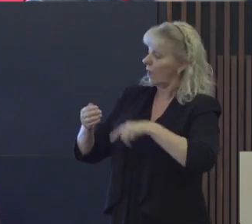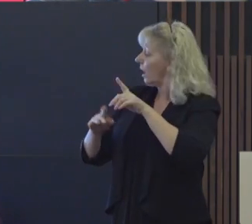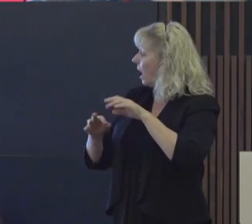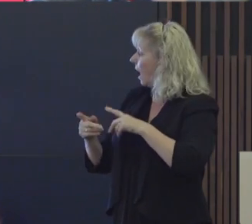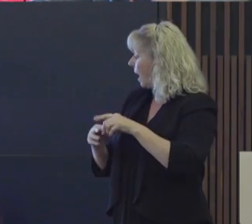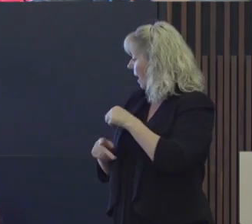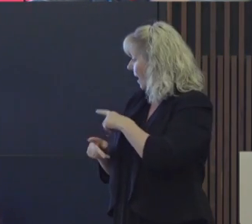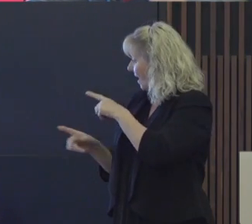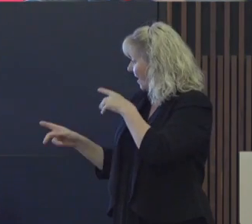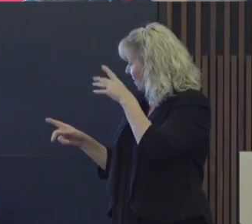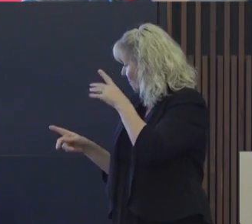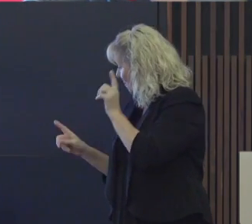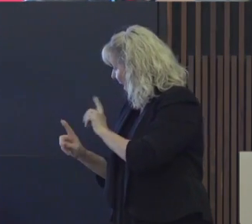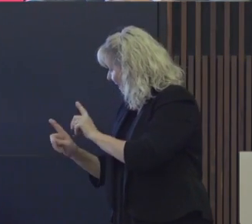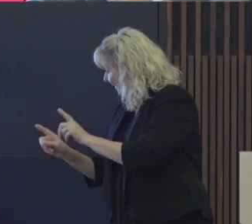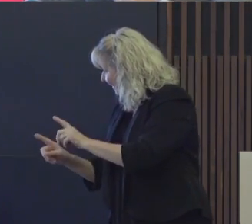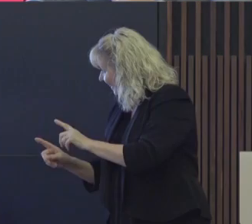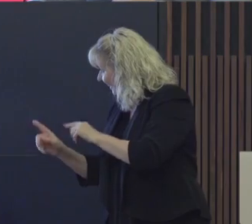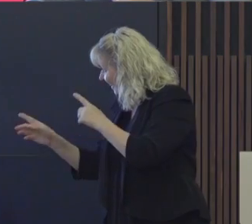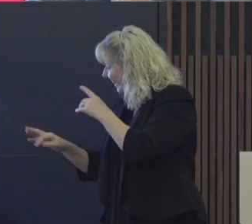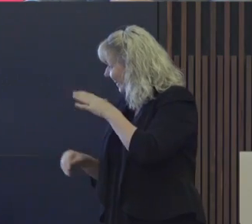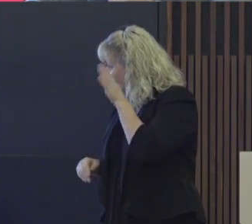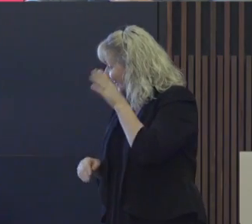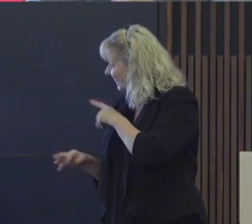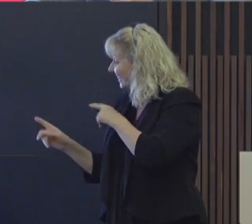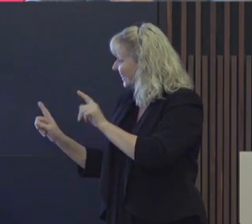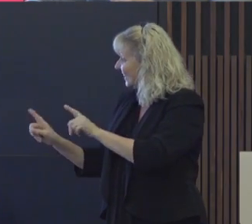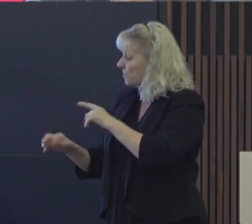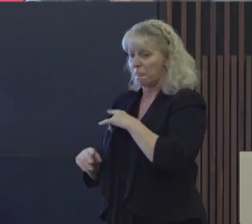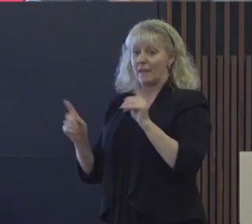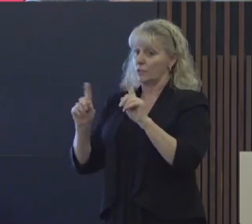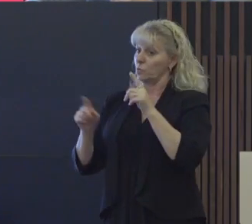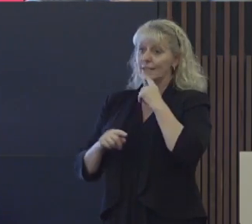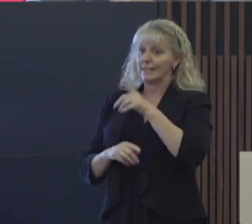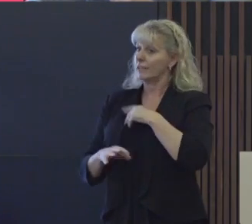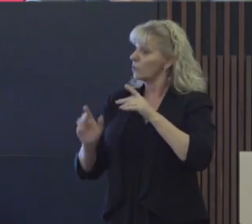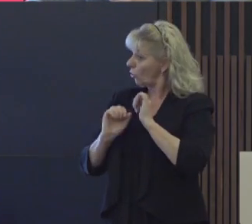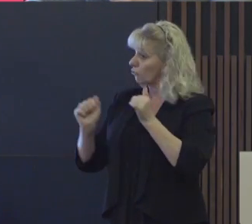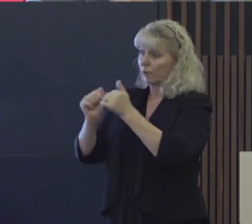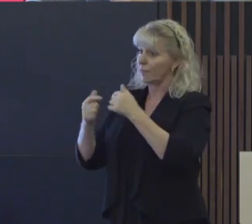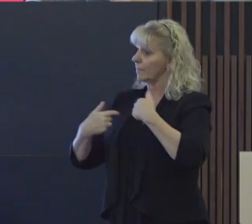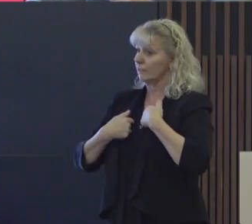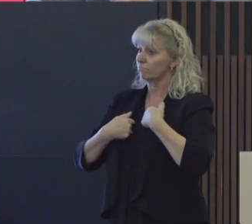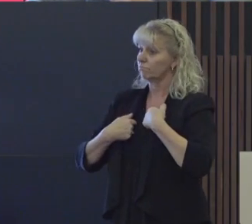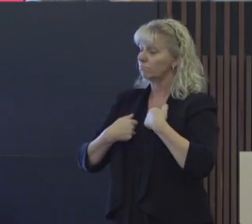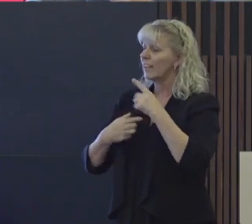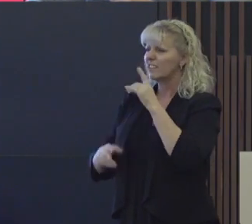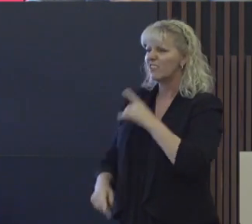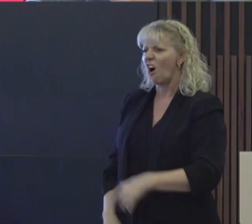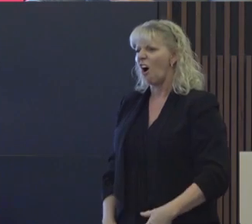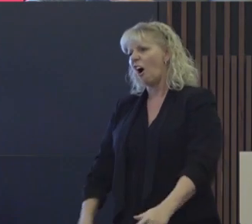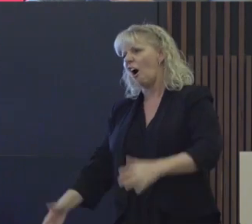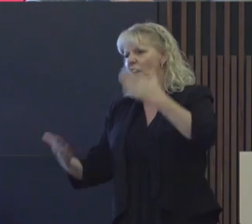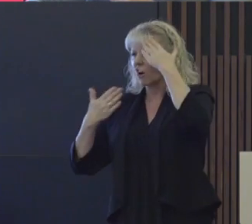here, Steve. No, you can call it as it is. I will. Well, this is what he said, and I think you'll all agree with me. He said, I